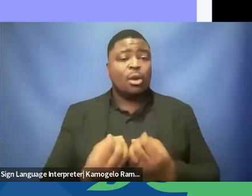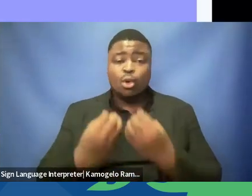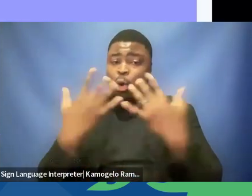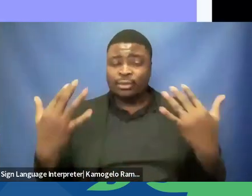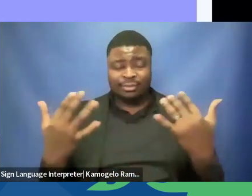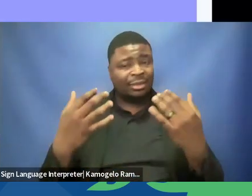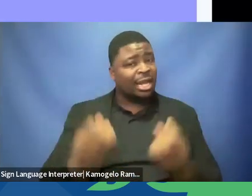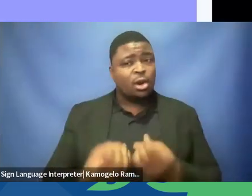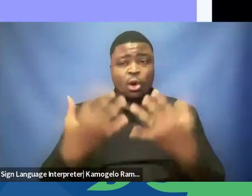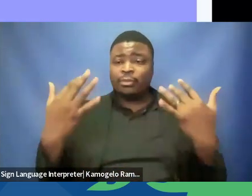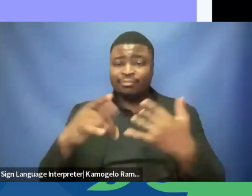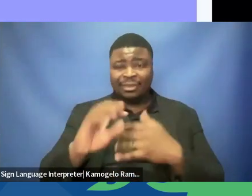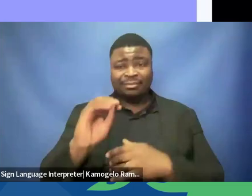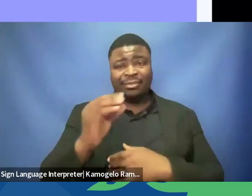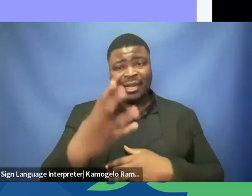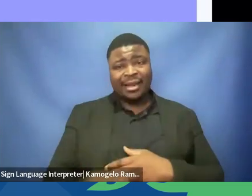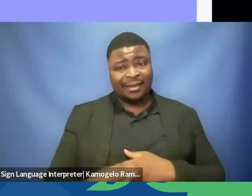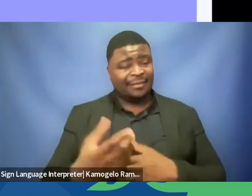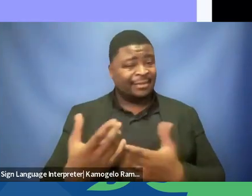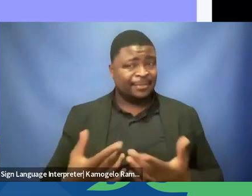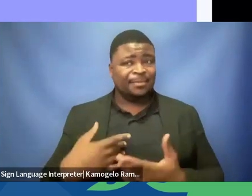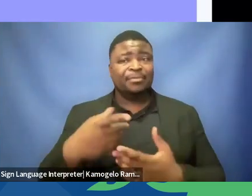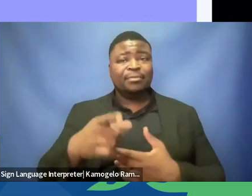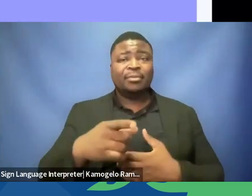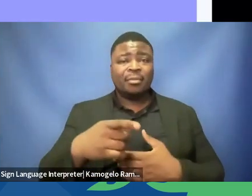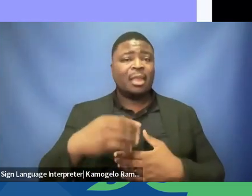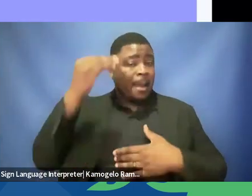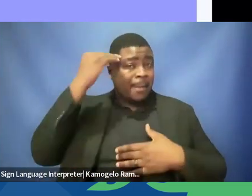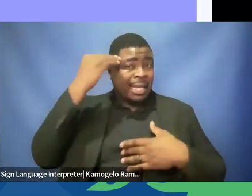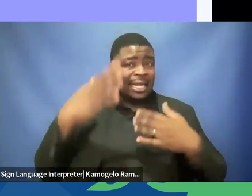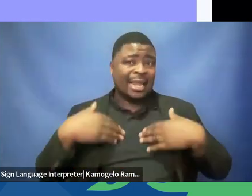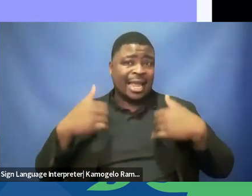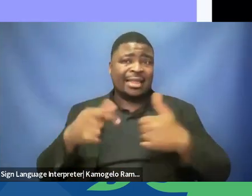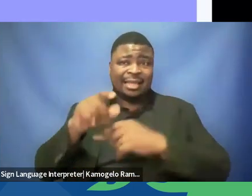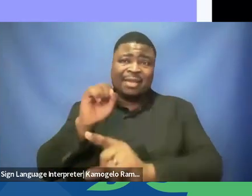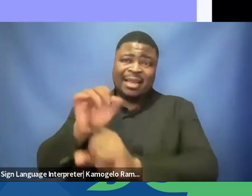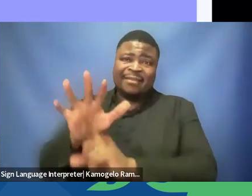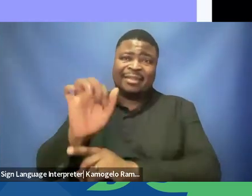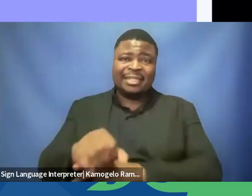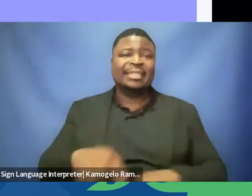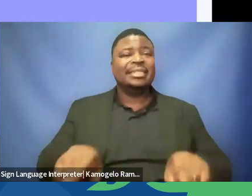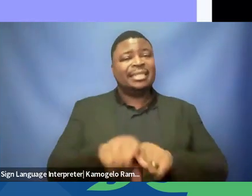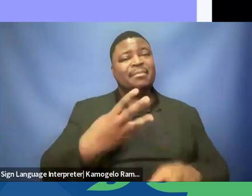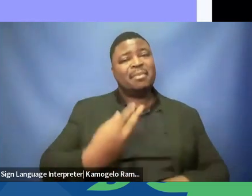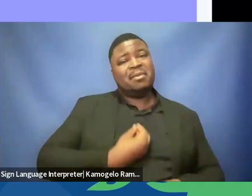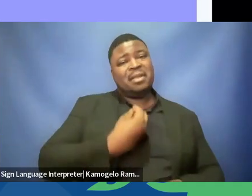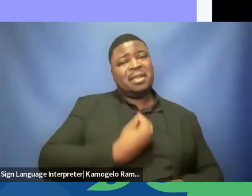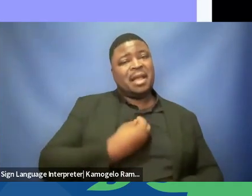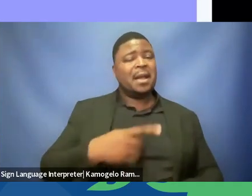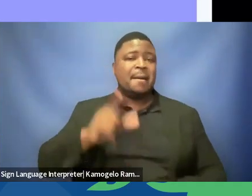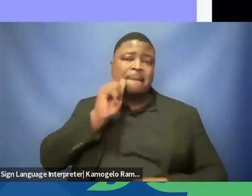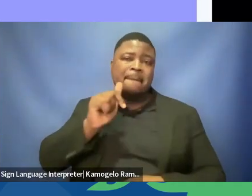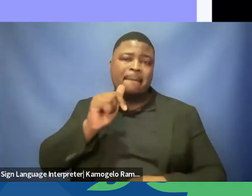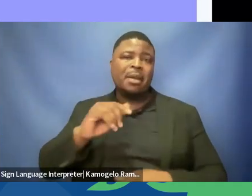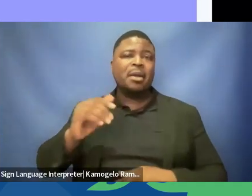a lot of untreated mental health disorders. Young women also face compounded stigma in sexualized